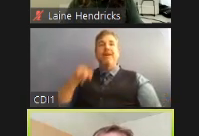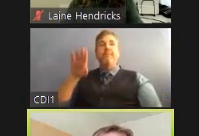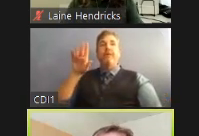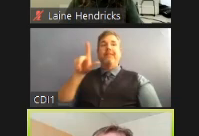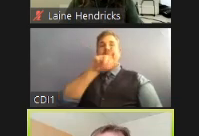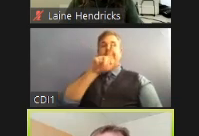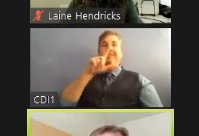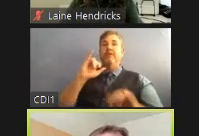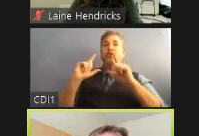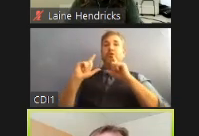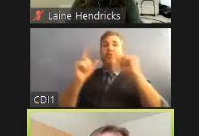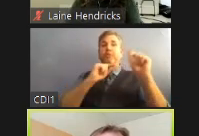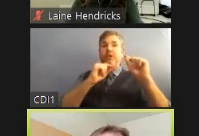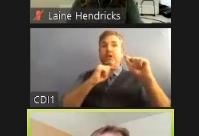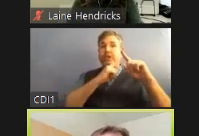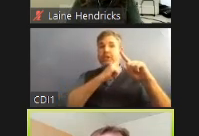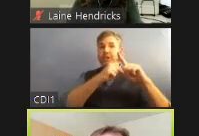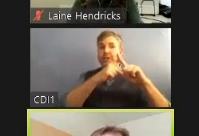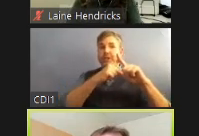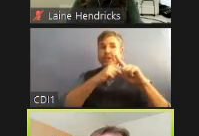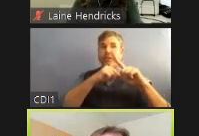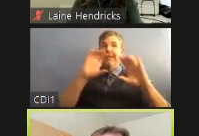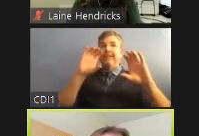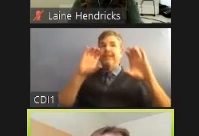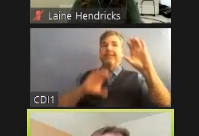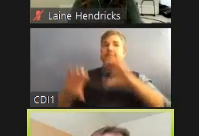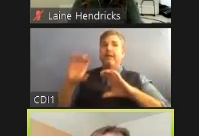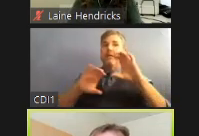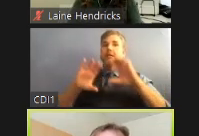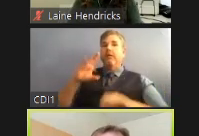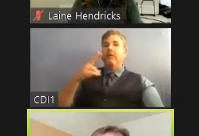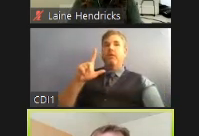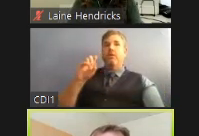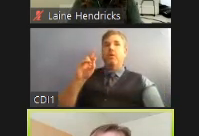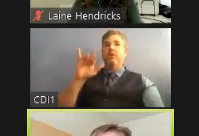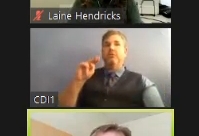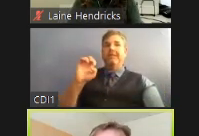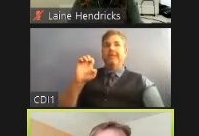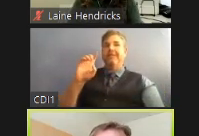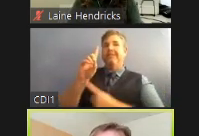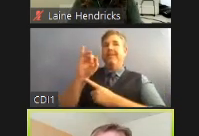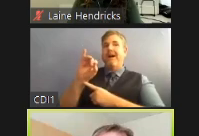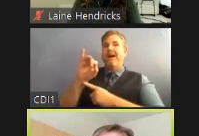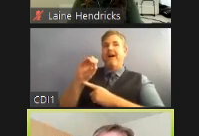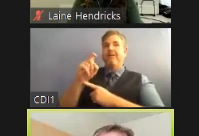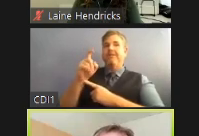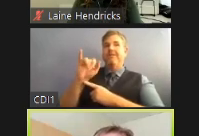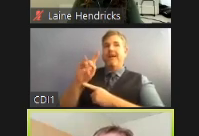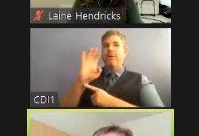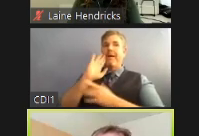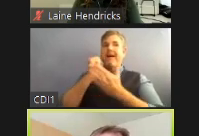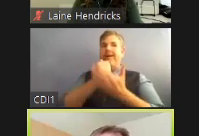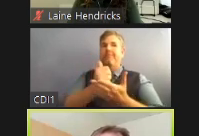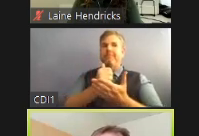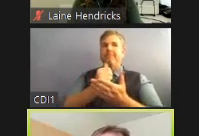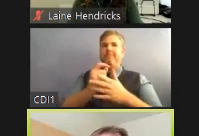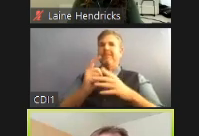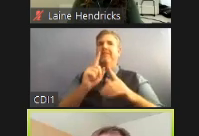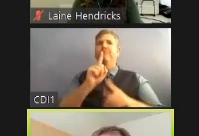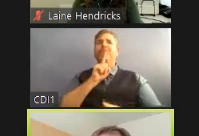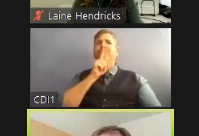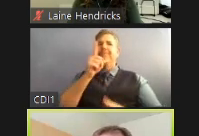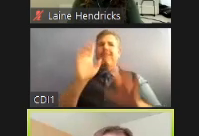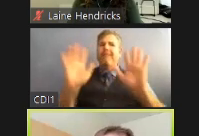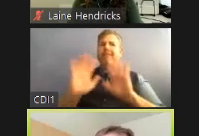treat COVID-19. Wanted to make sure that that's something that people don't actually use bleach. And so offering